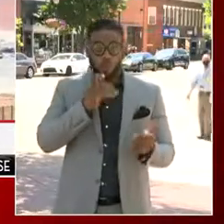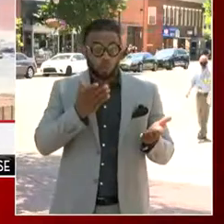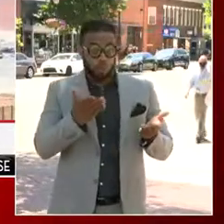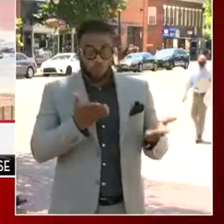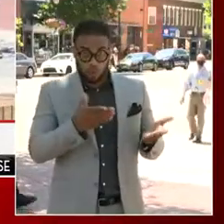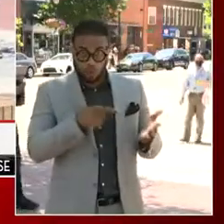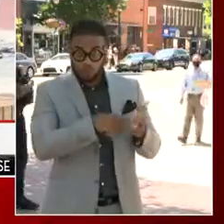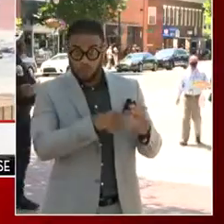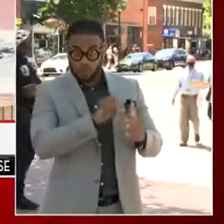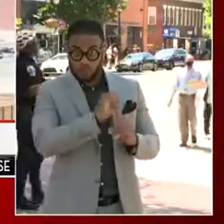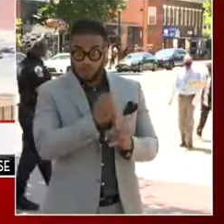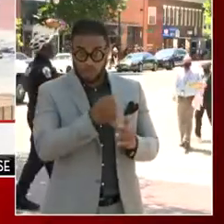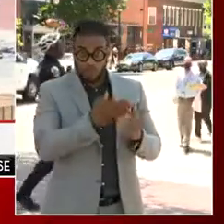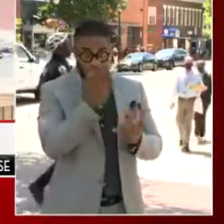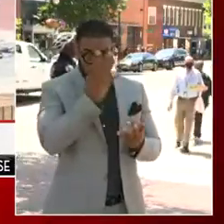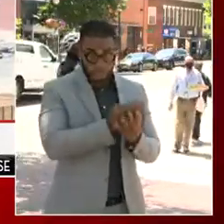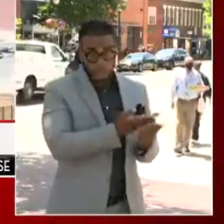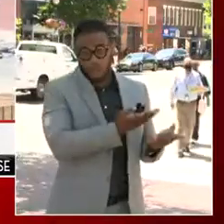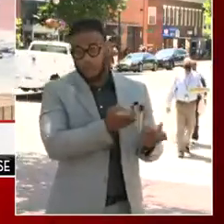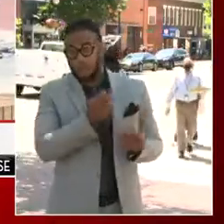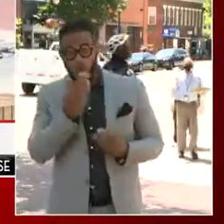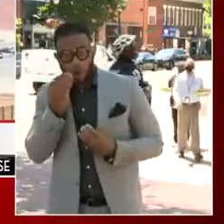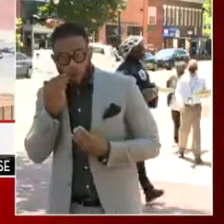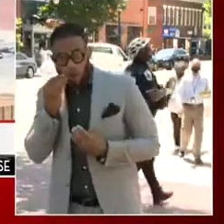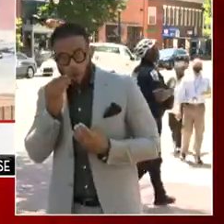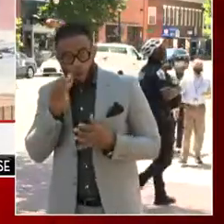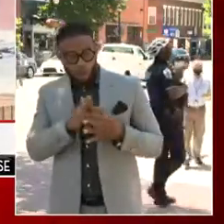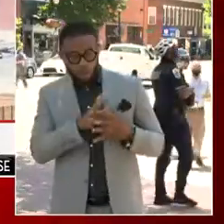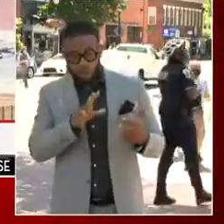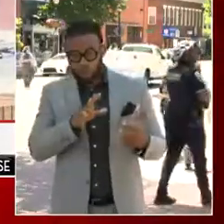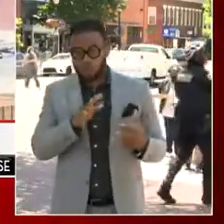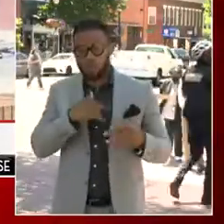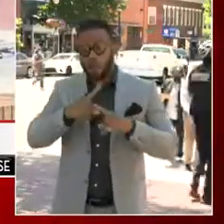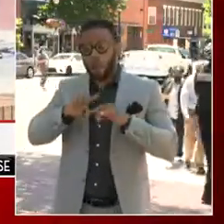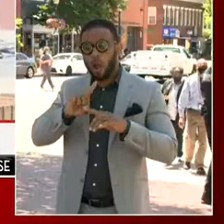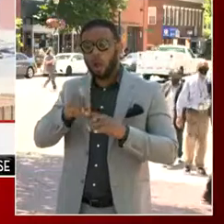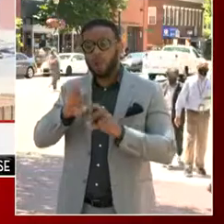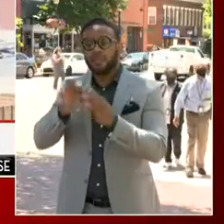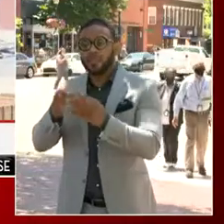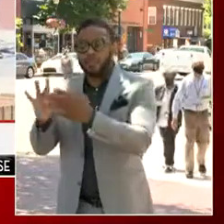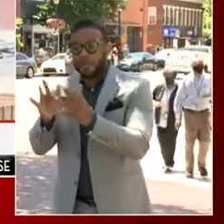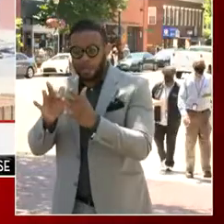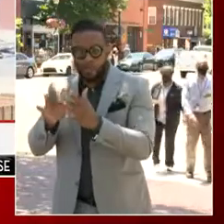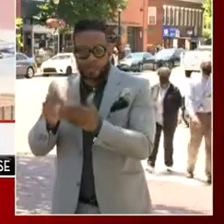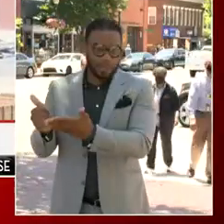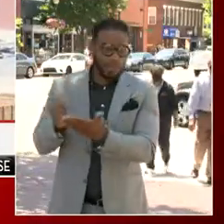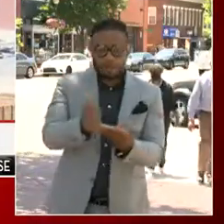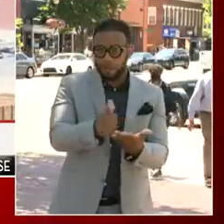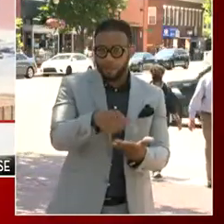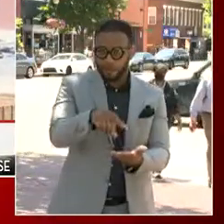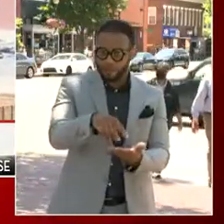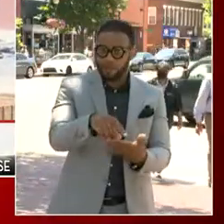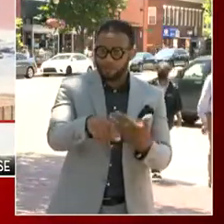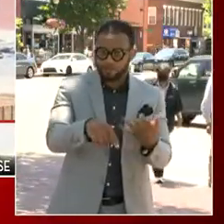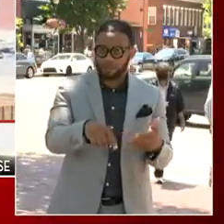served their debt to society have come home, and we've relied just on their family network to help them